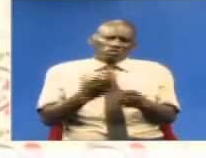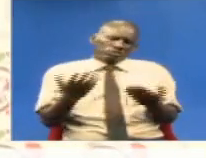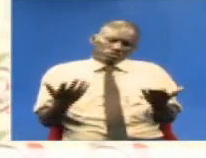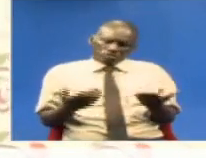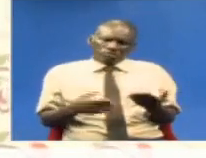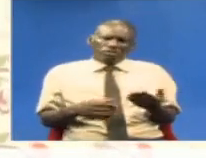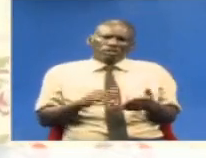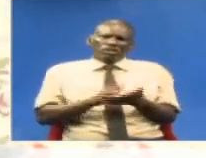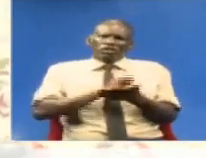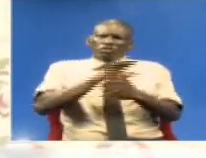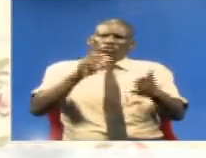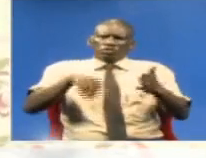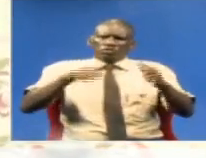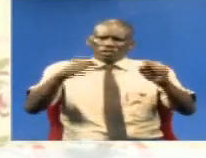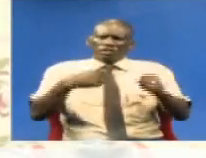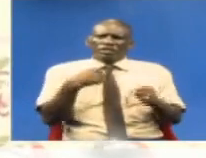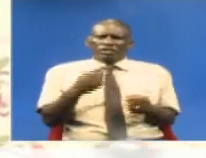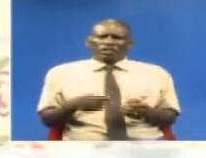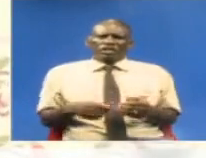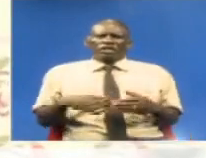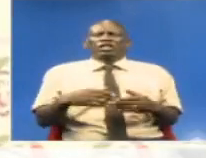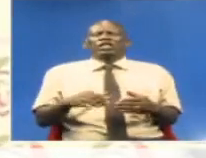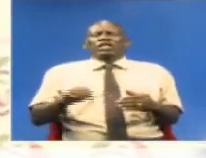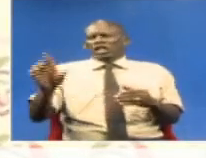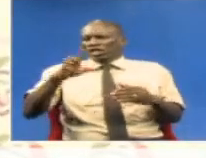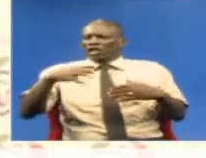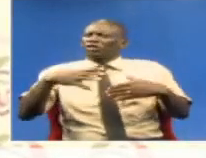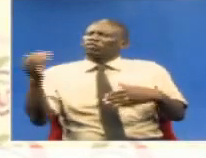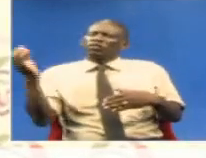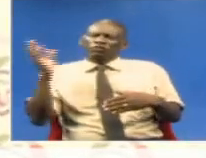say. So it's gone. Yeah.